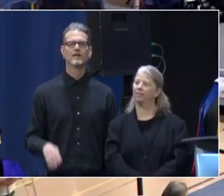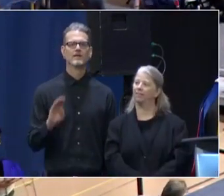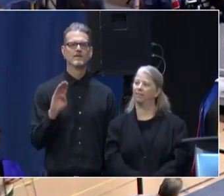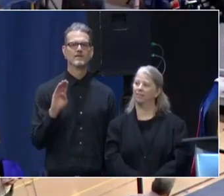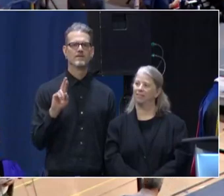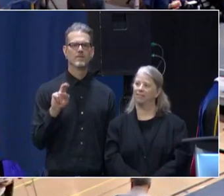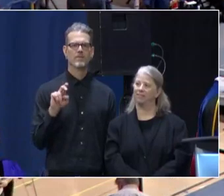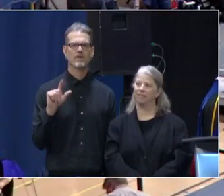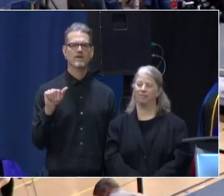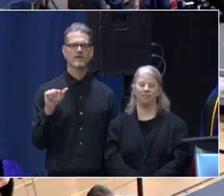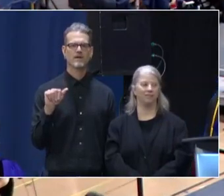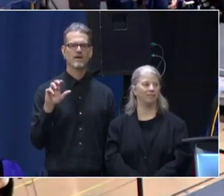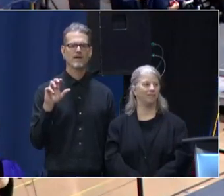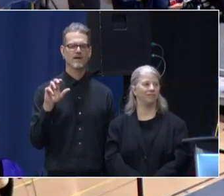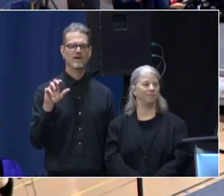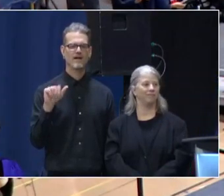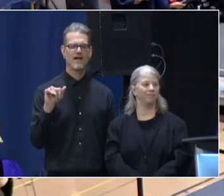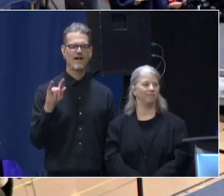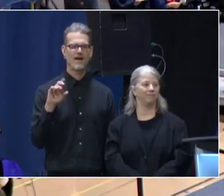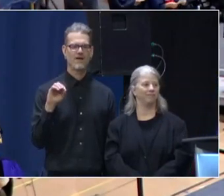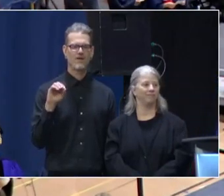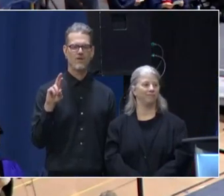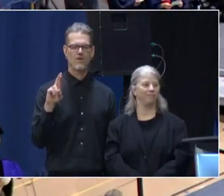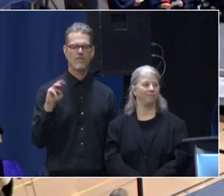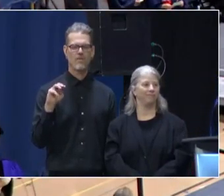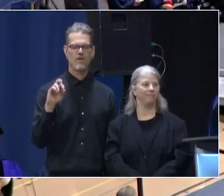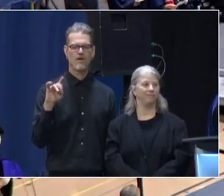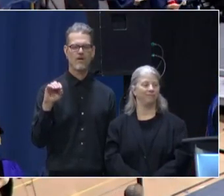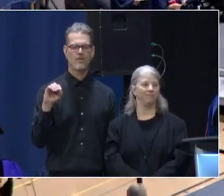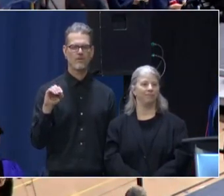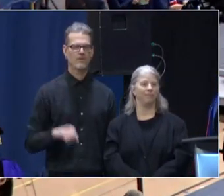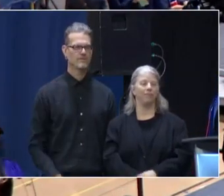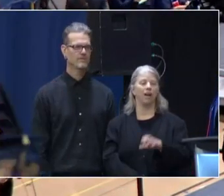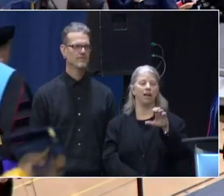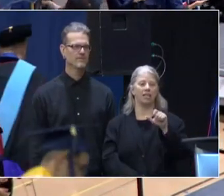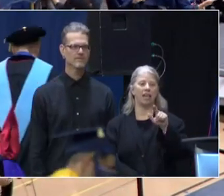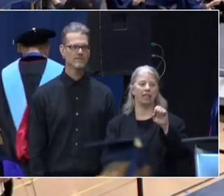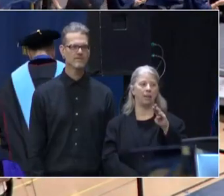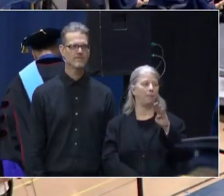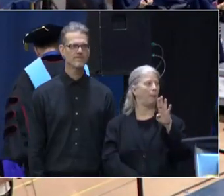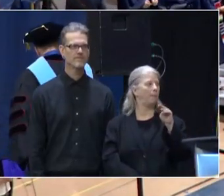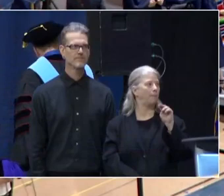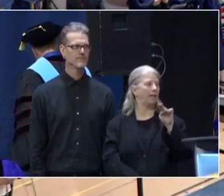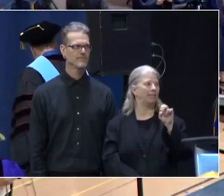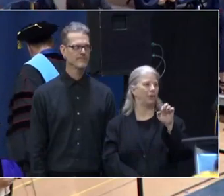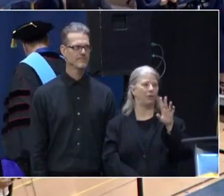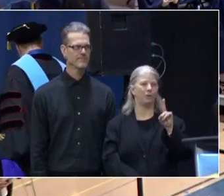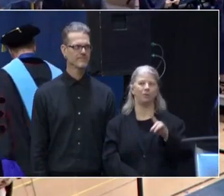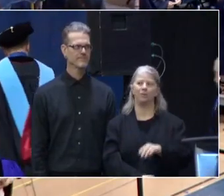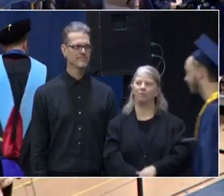Brenda Alvarado Borrego. Caleb Leonard.